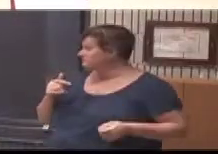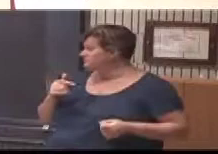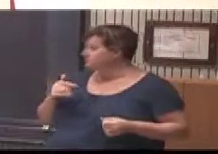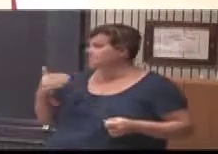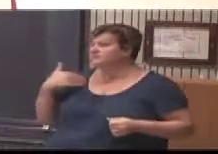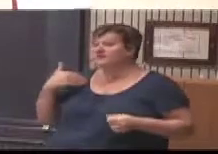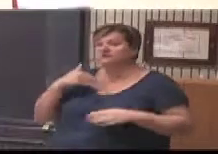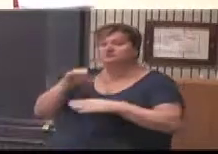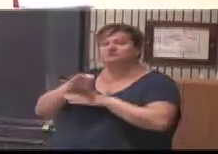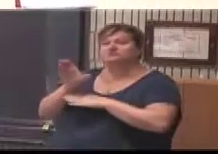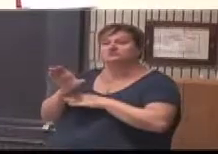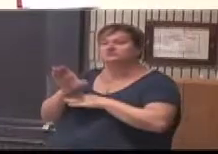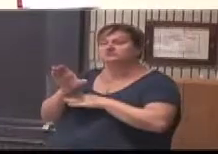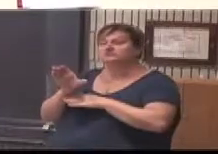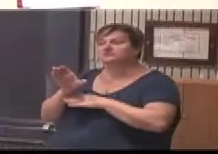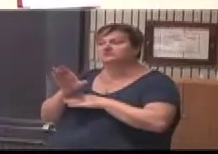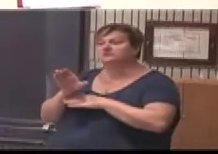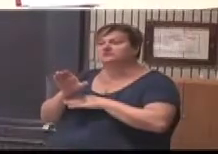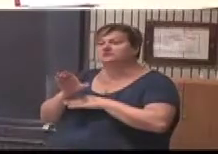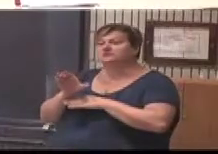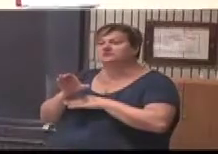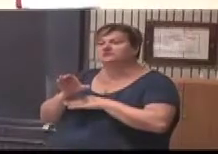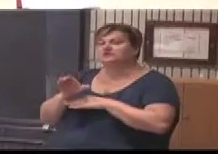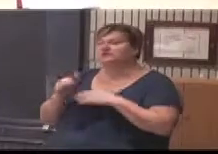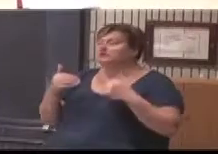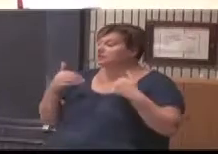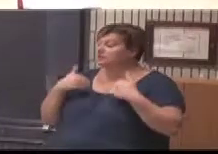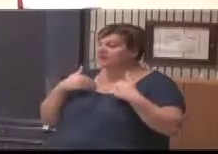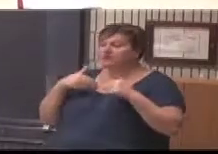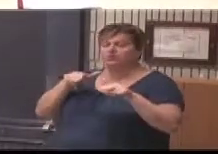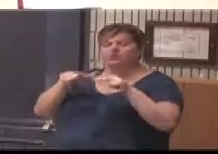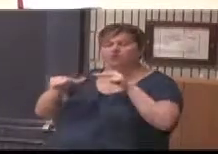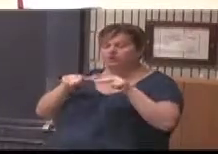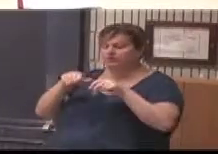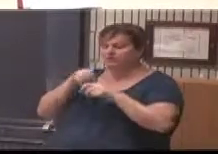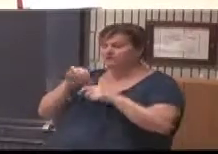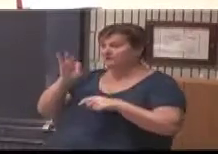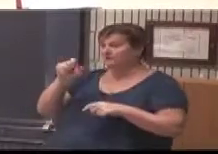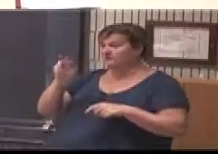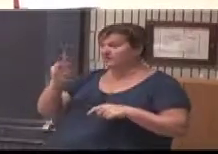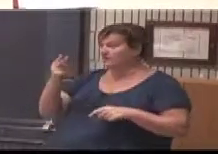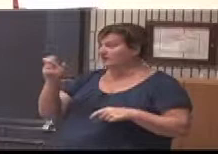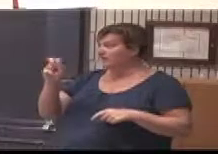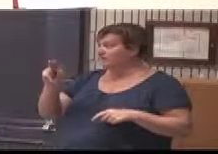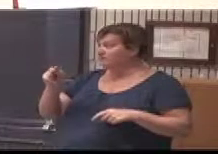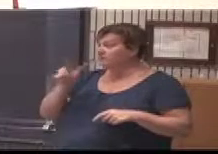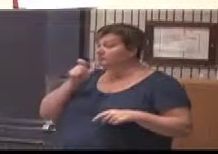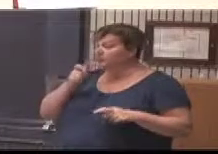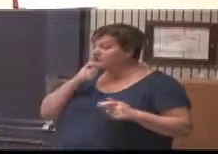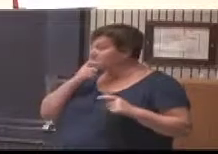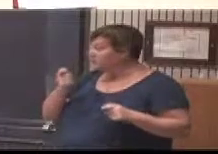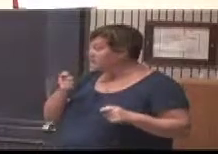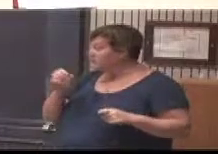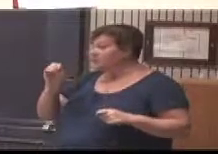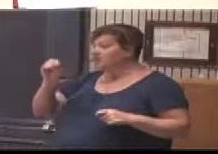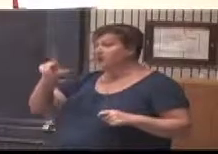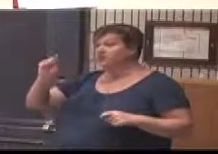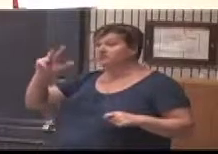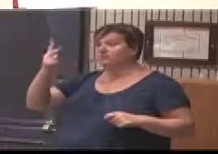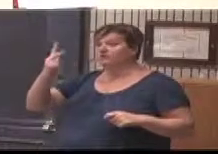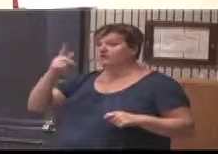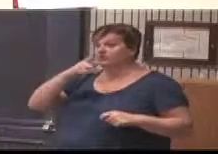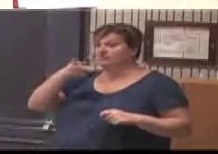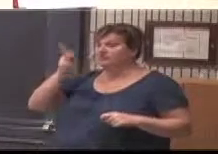Last Christmas we had a walk. We do a lot of walk events in Fairhaven. If anyone's interested, October 3rd at